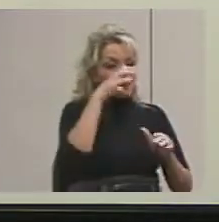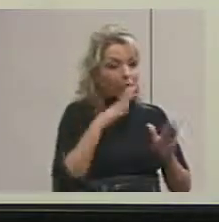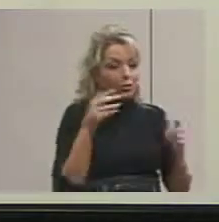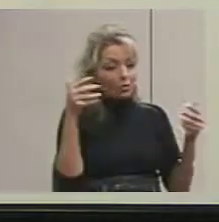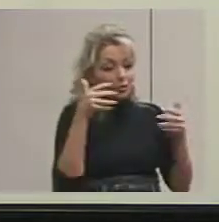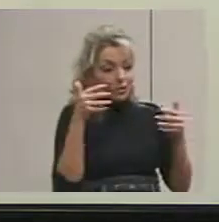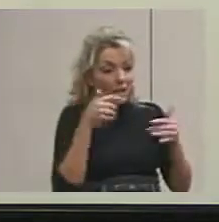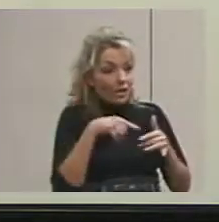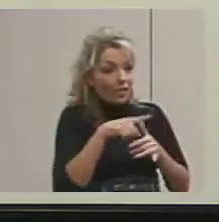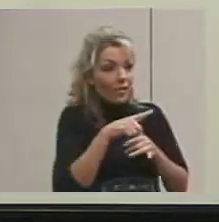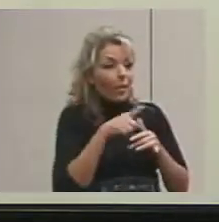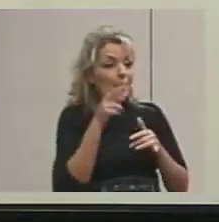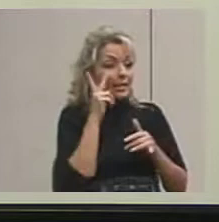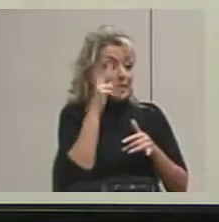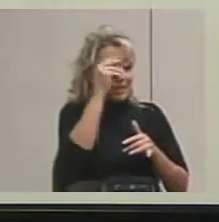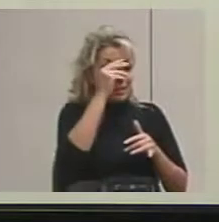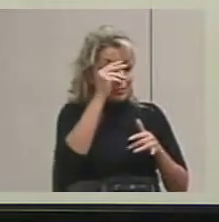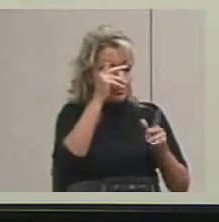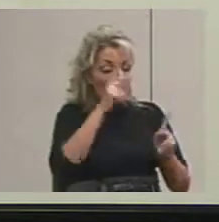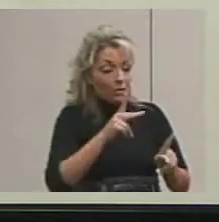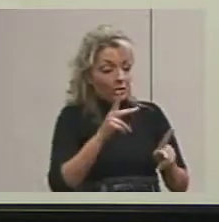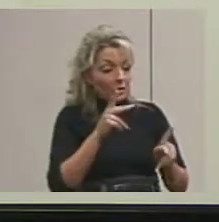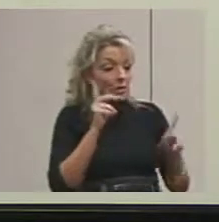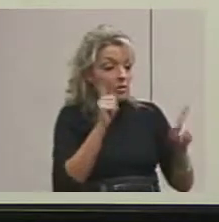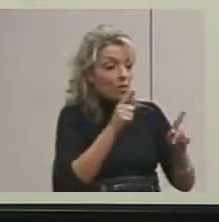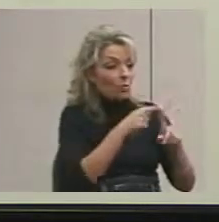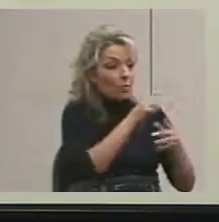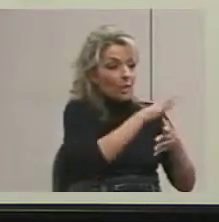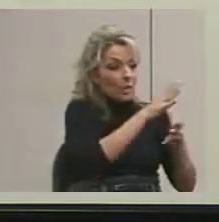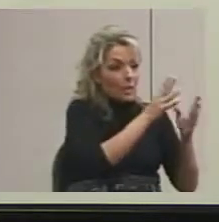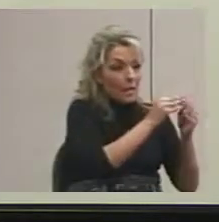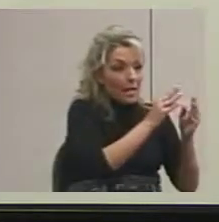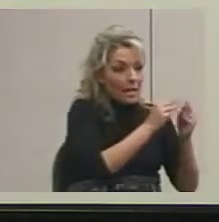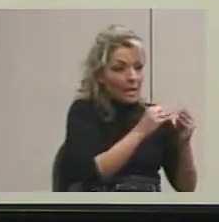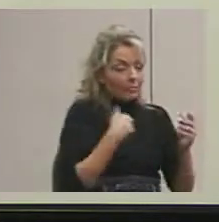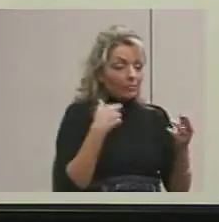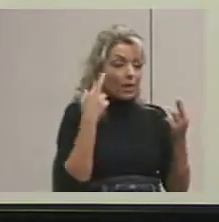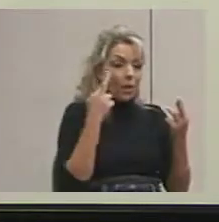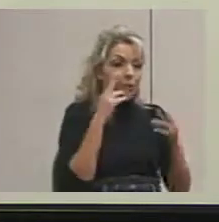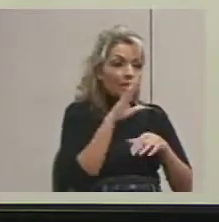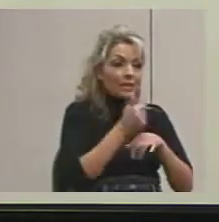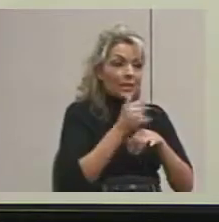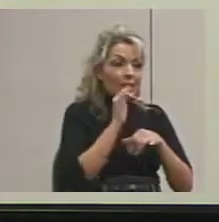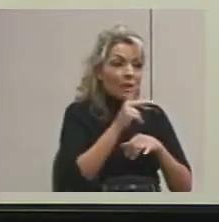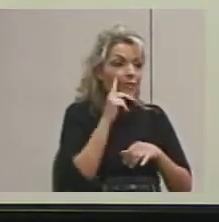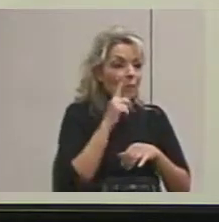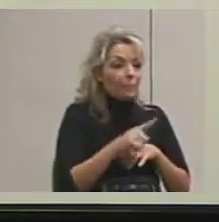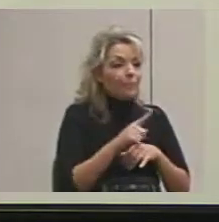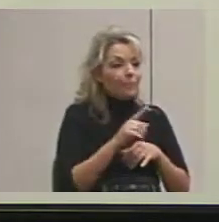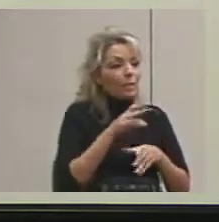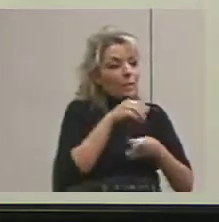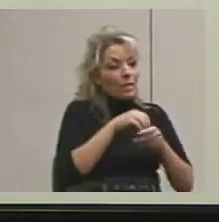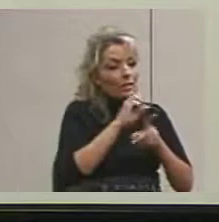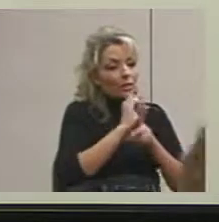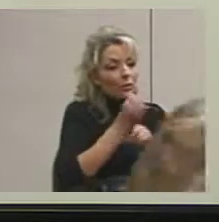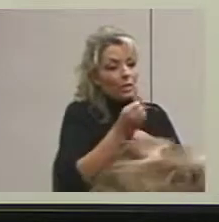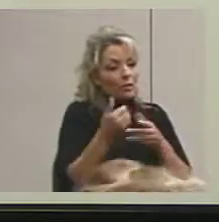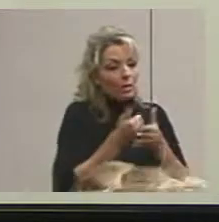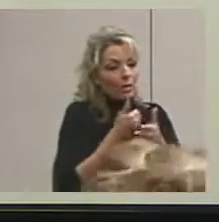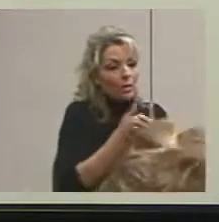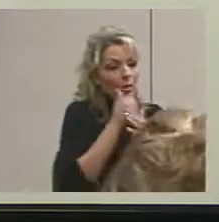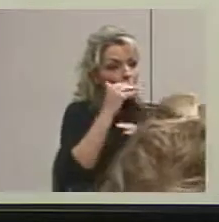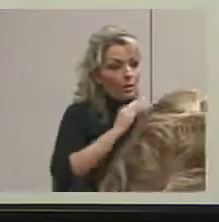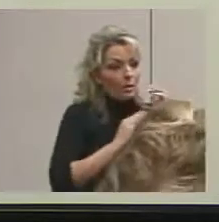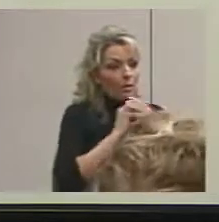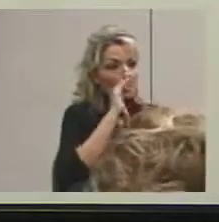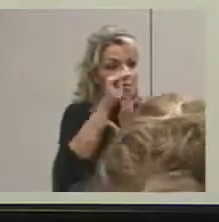see it come to senior meetings. So yeah, I hope we can get that going. We're also in the situation that we're in a brand new building and we're out in the middle of a